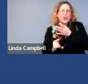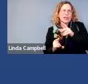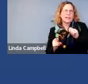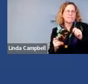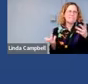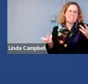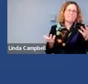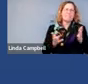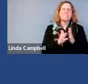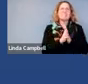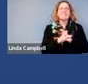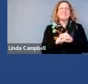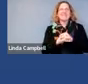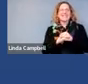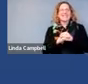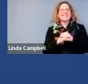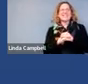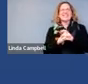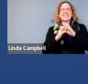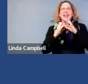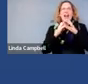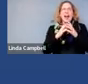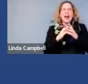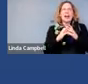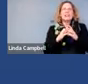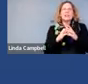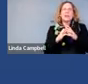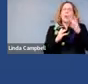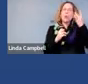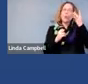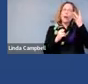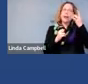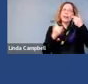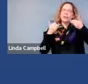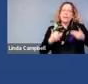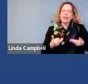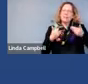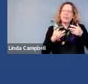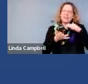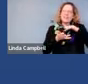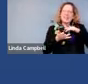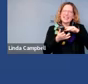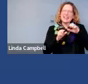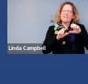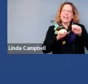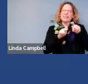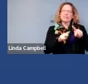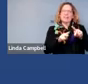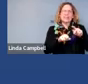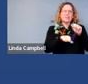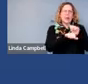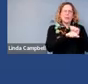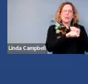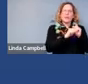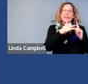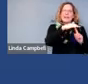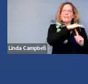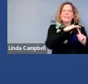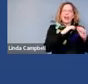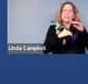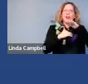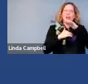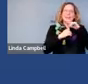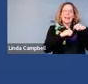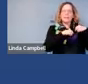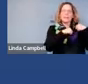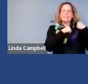And somehow I've tagged myself as Linda Campbell there. I don't know how I did that, so please ignore that. And so